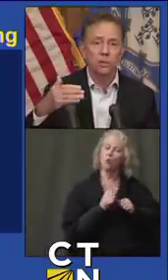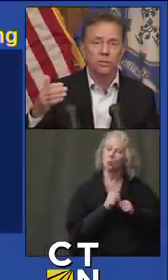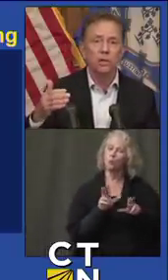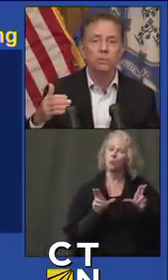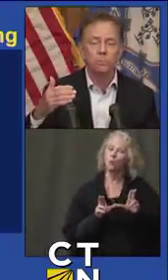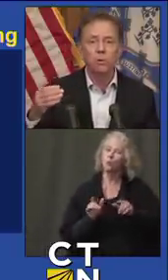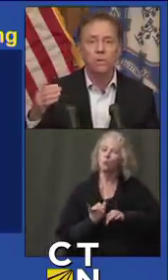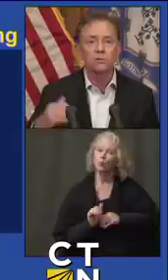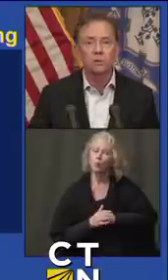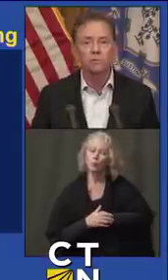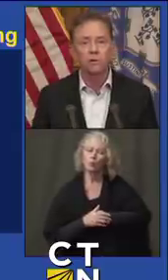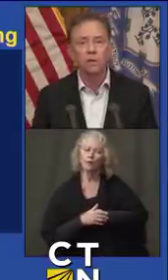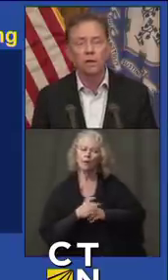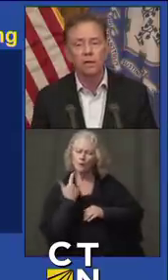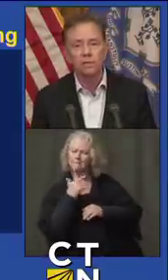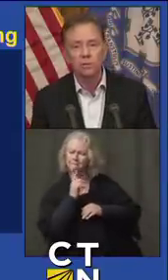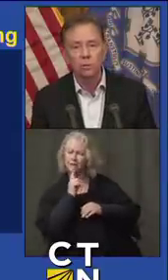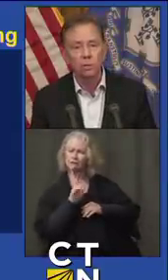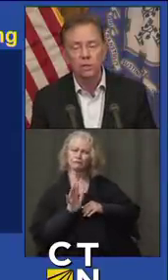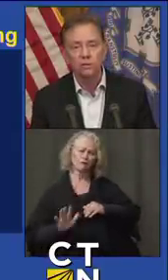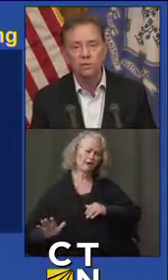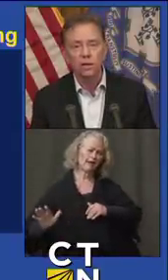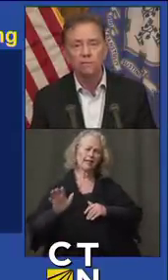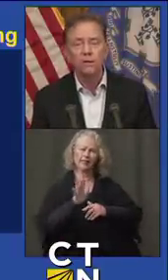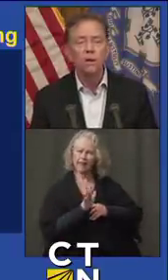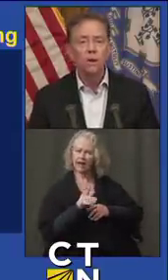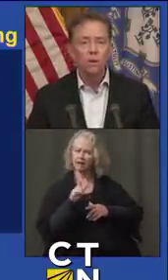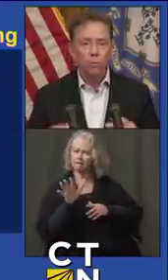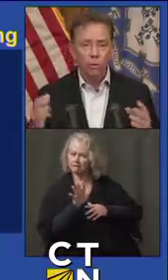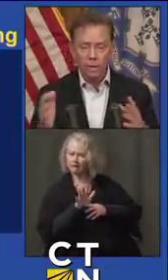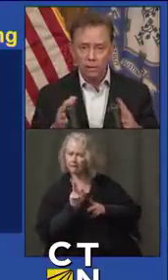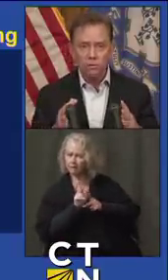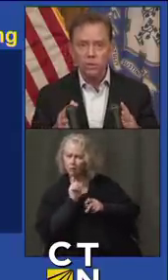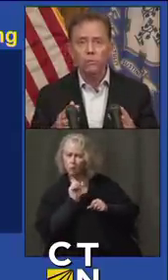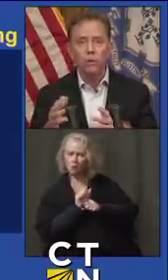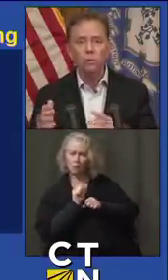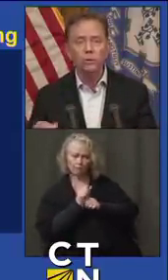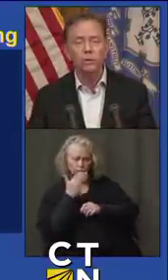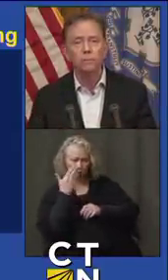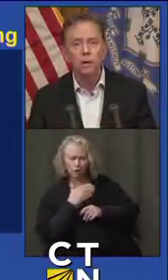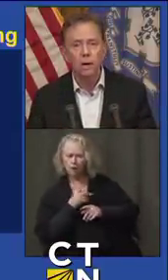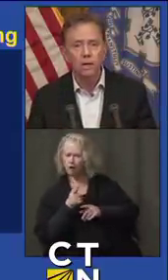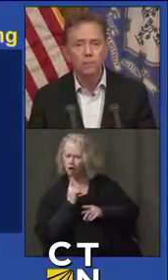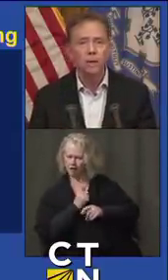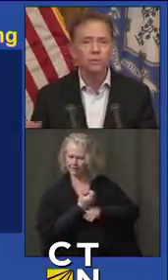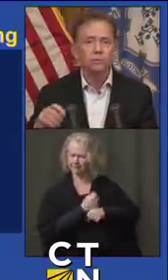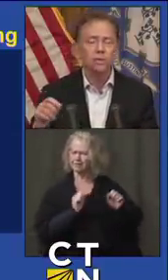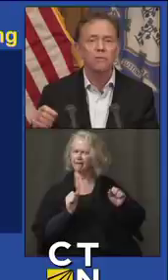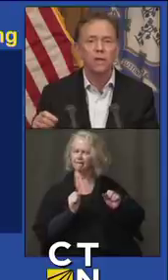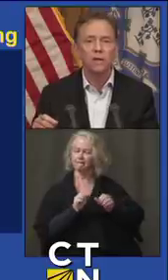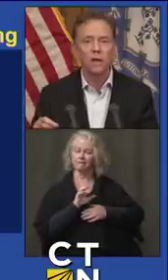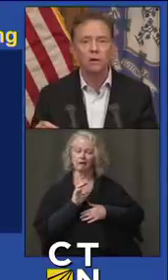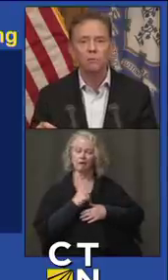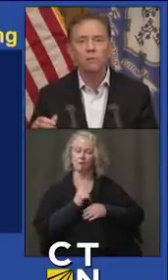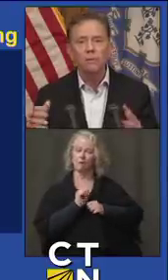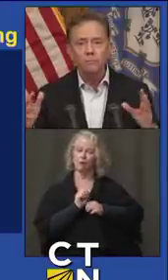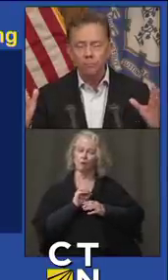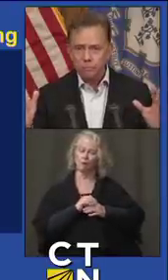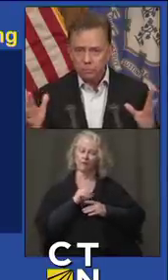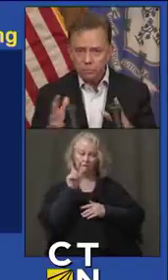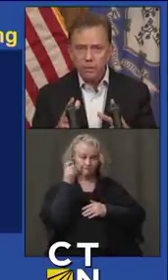make sure that their employees on the front lines know that they're safe. We're working closely with OSHA, Occupational Safety and